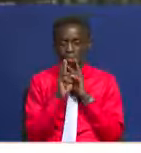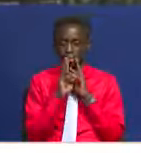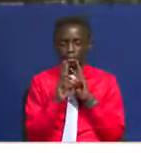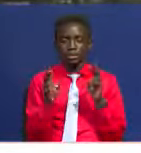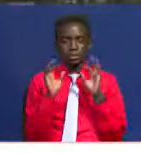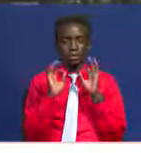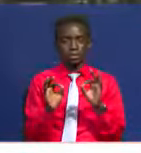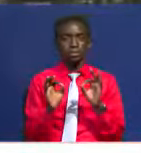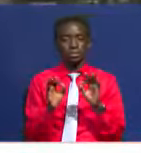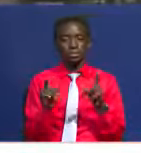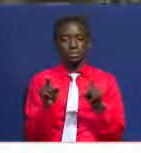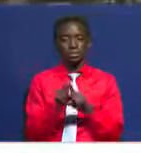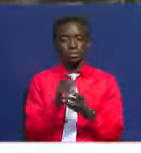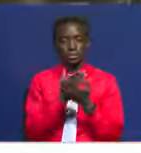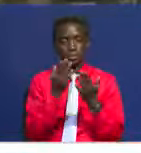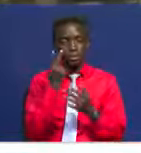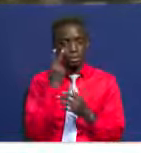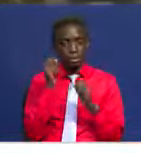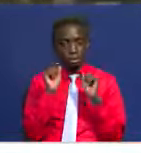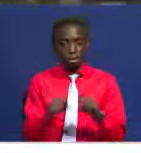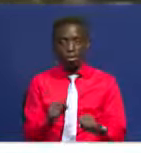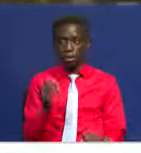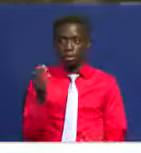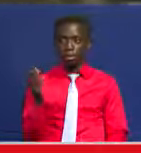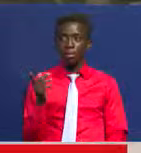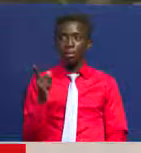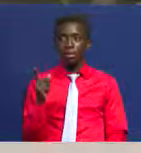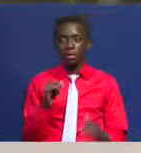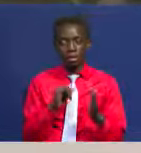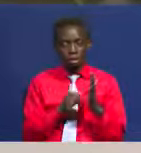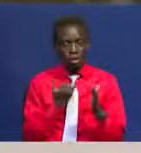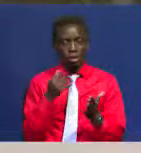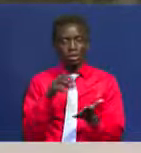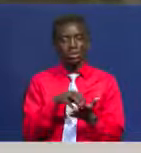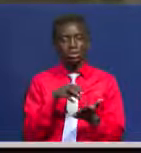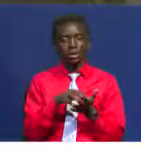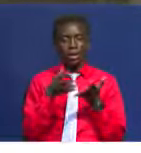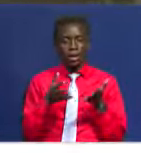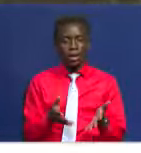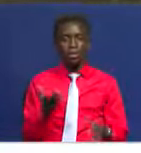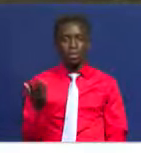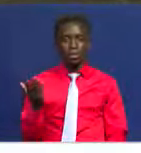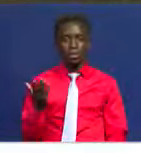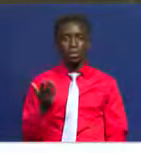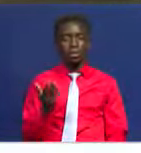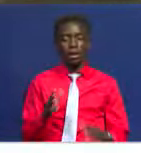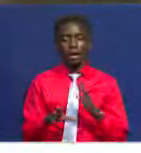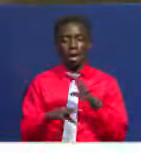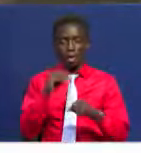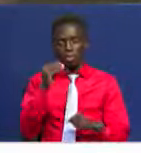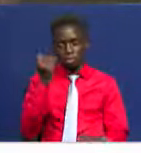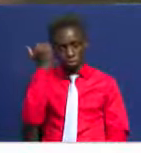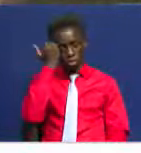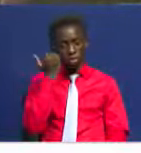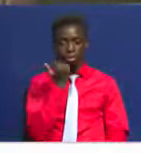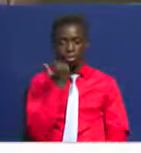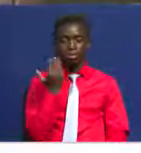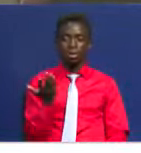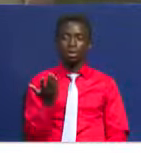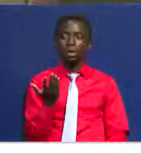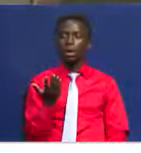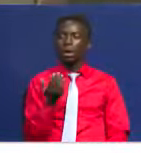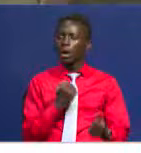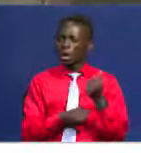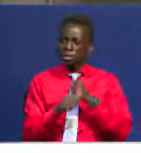As you can see, this is just the situation right now outside the Supreme Court of Kenya. No activity at